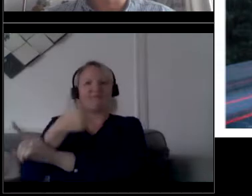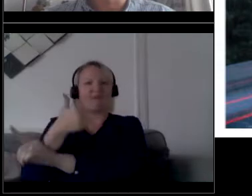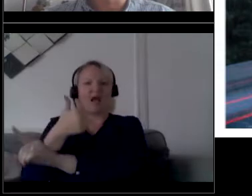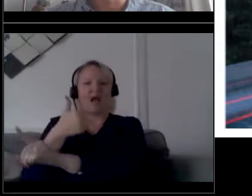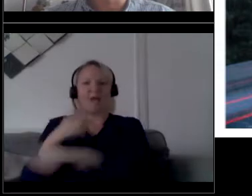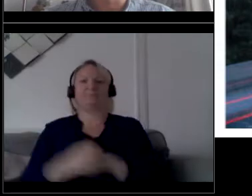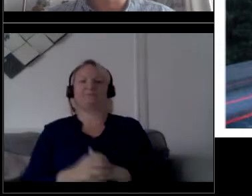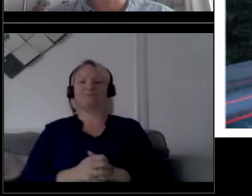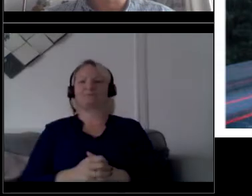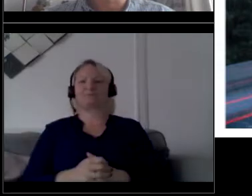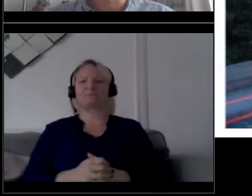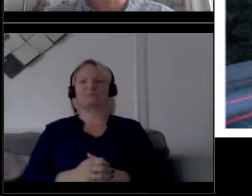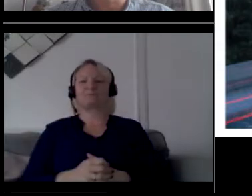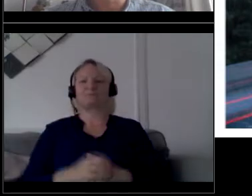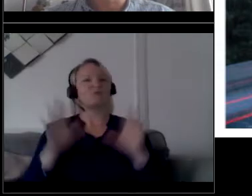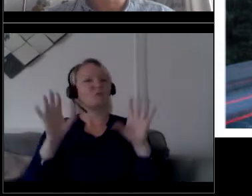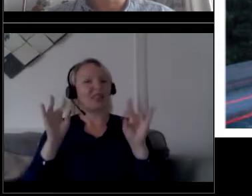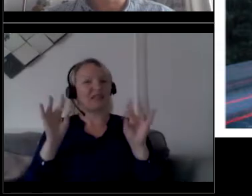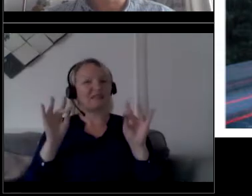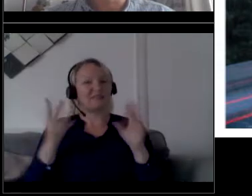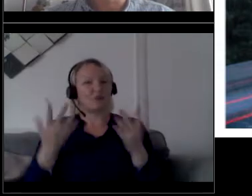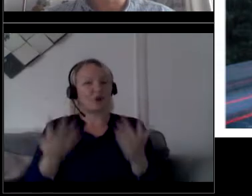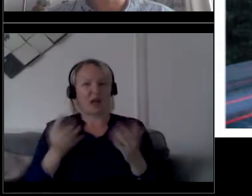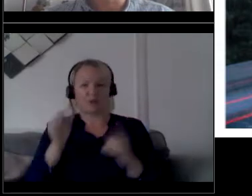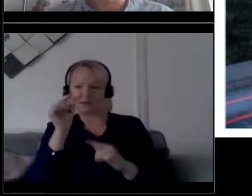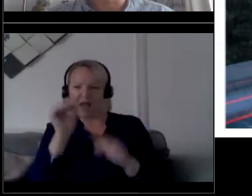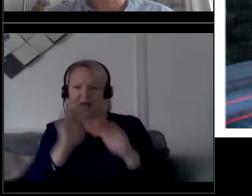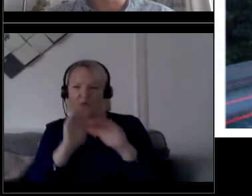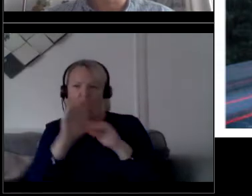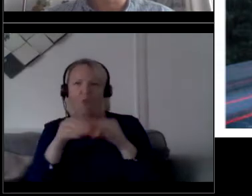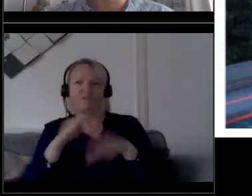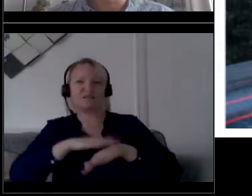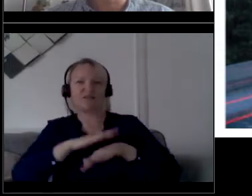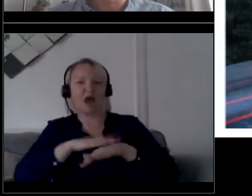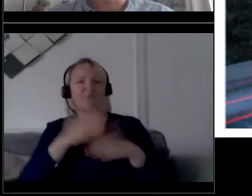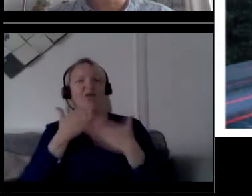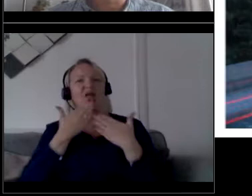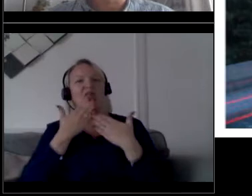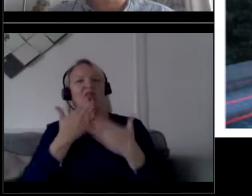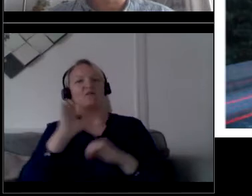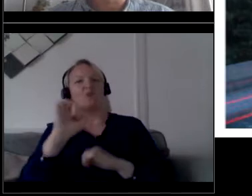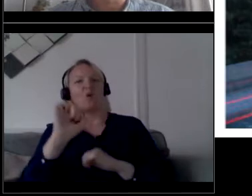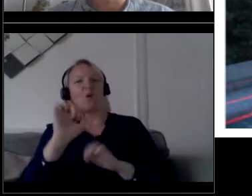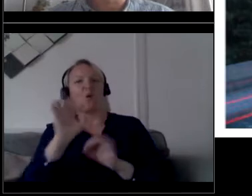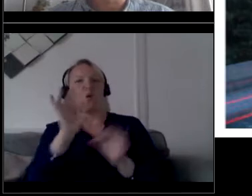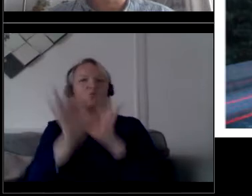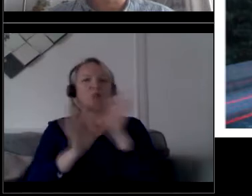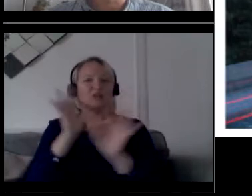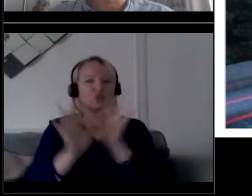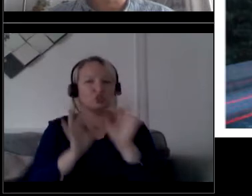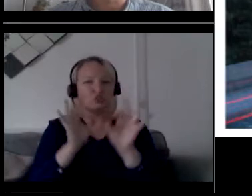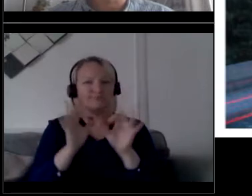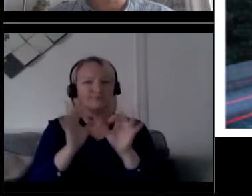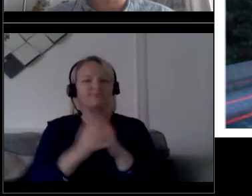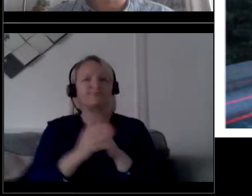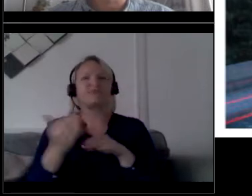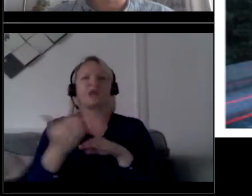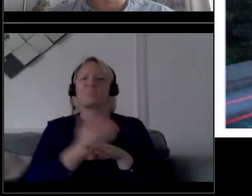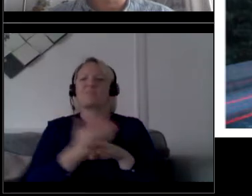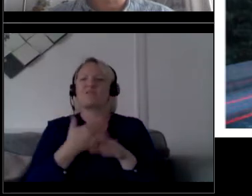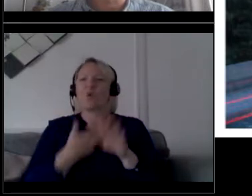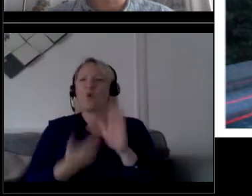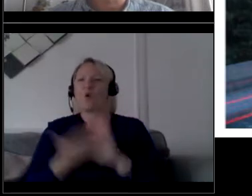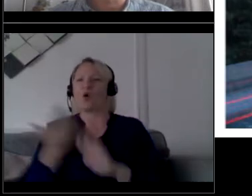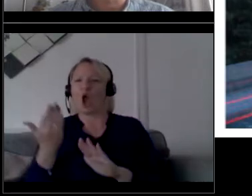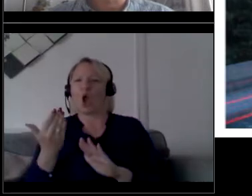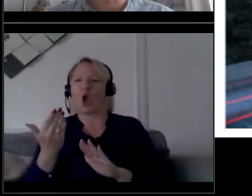about all we've got time for this evening. We've run slightly over time. Thank you for everybody's questions. Before we go, we'll just